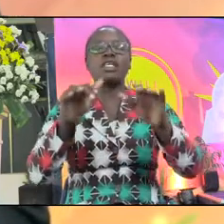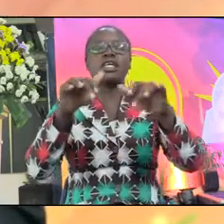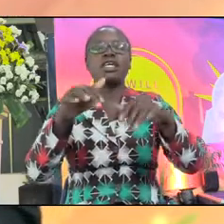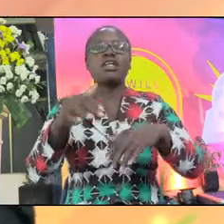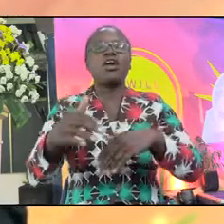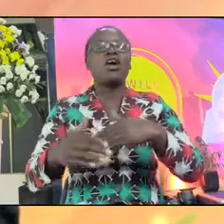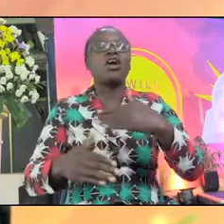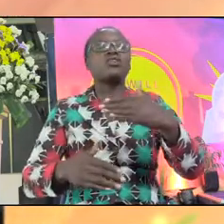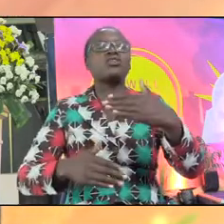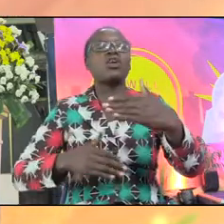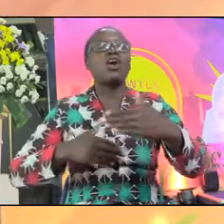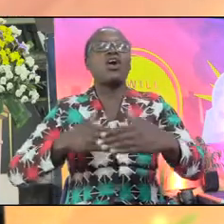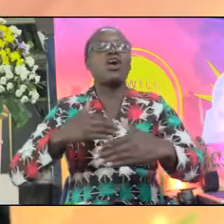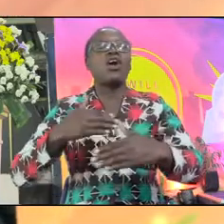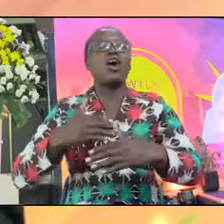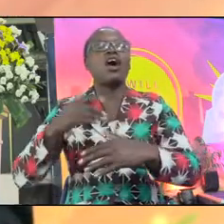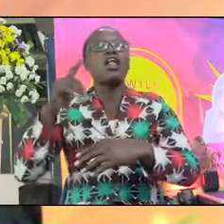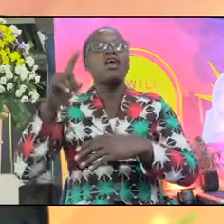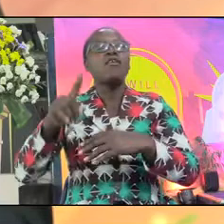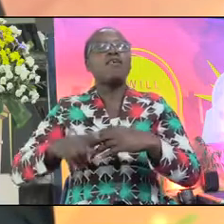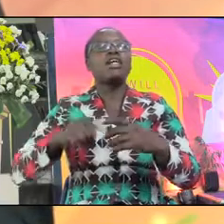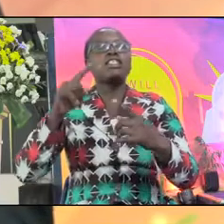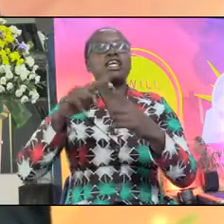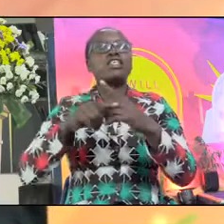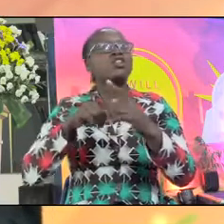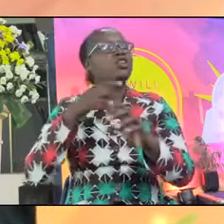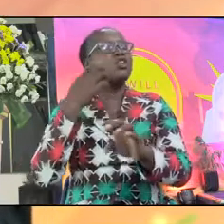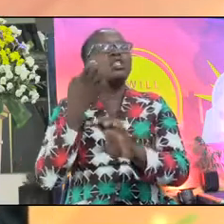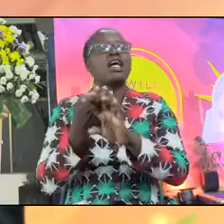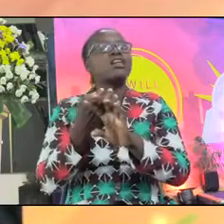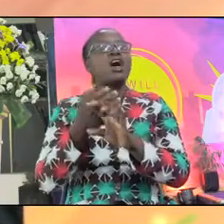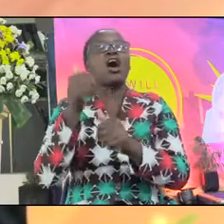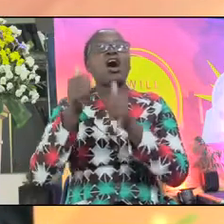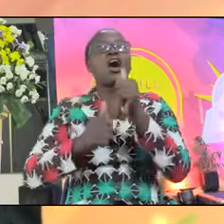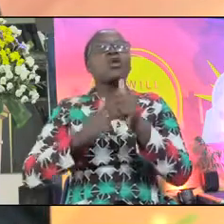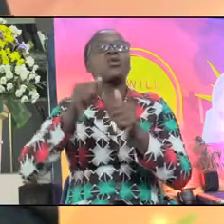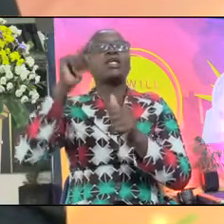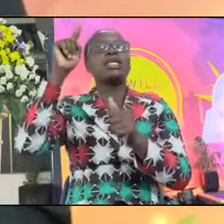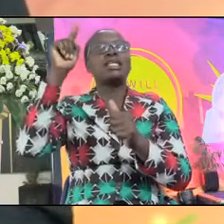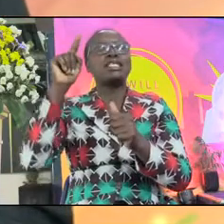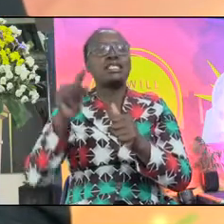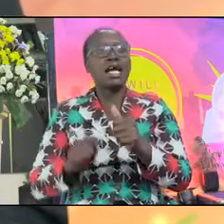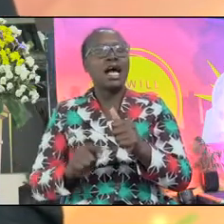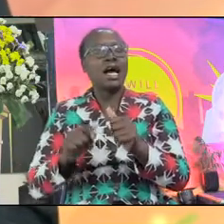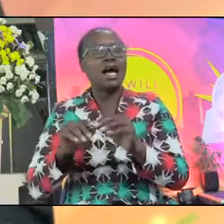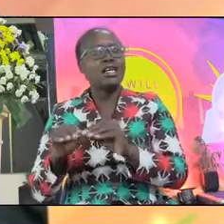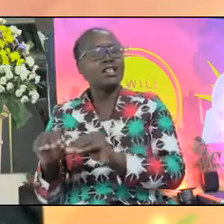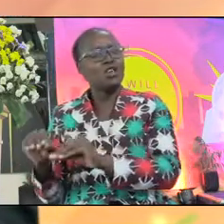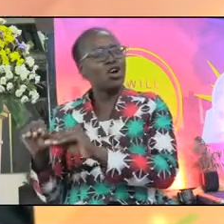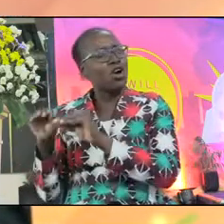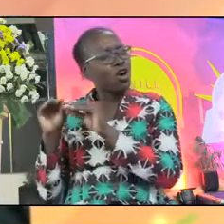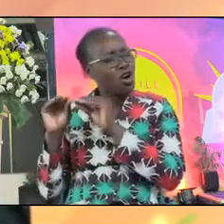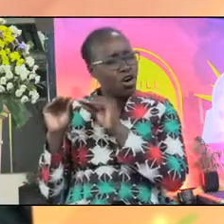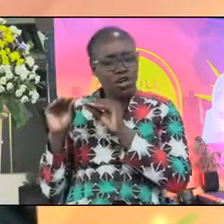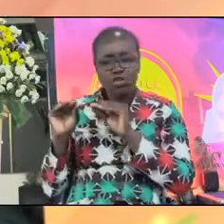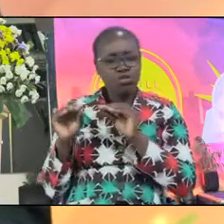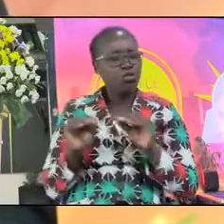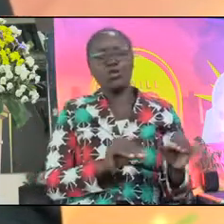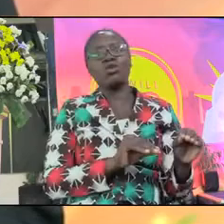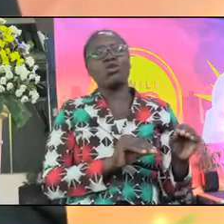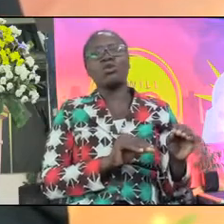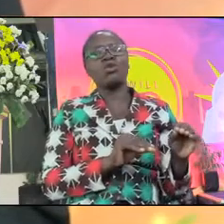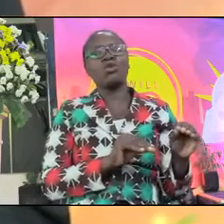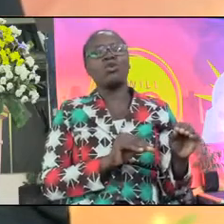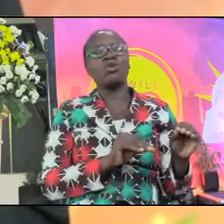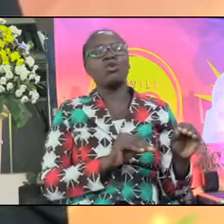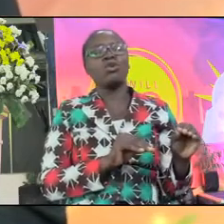the billows roar, oh yes, fastened to the rock which cannot